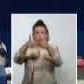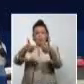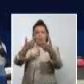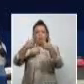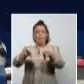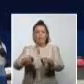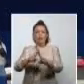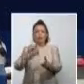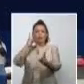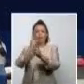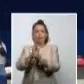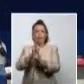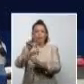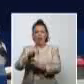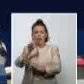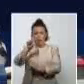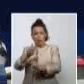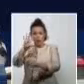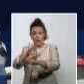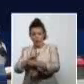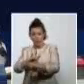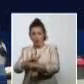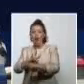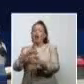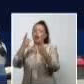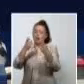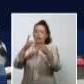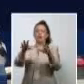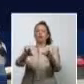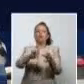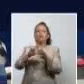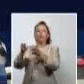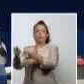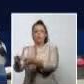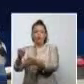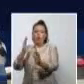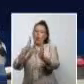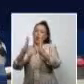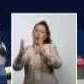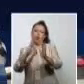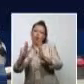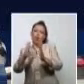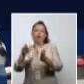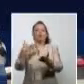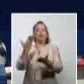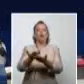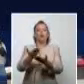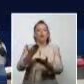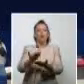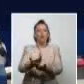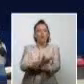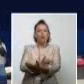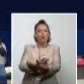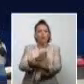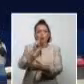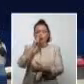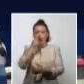1,823 samples, of which 20 tested positive.